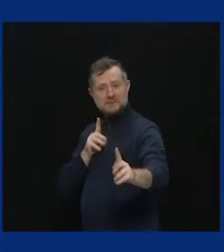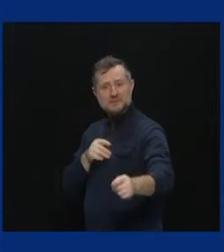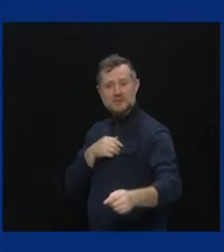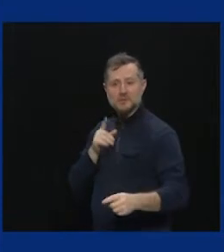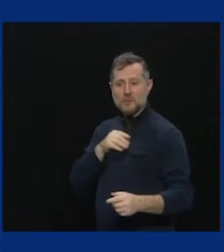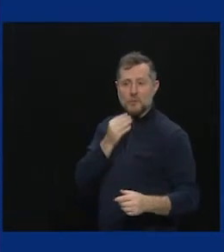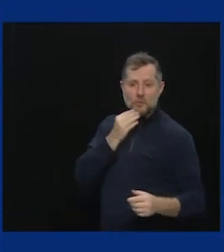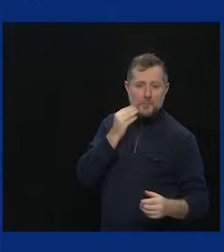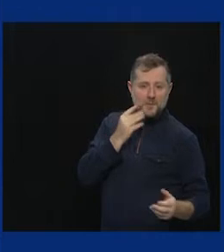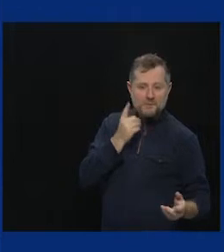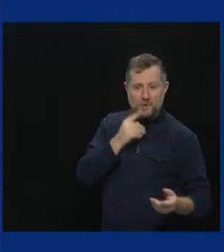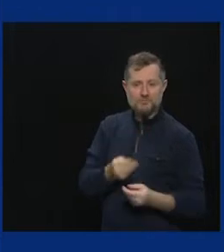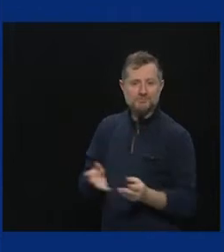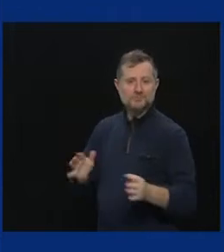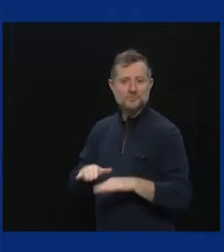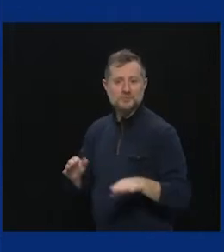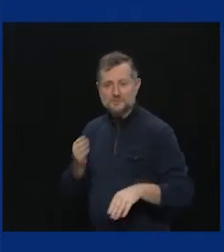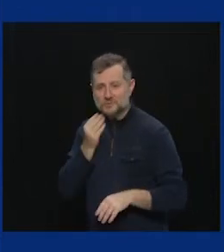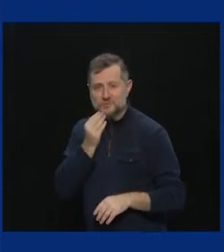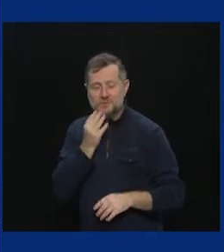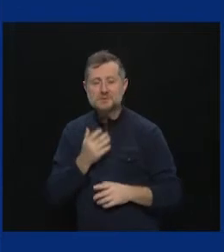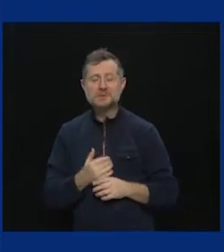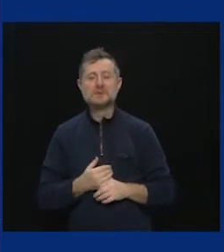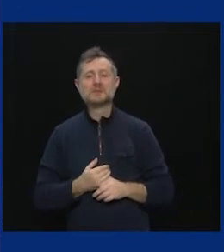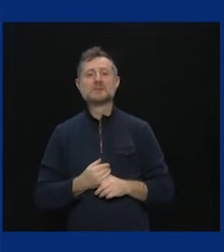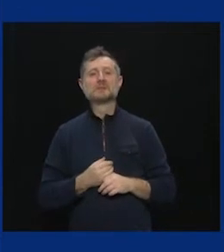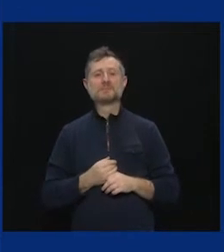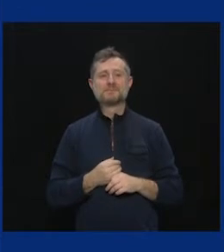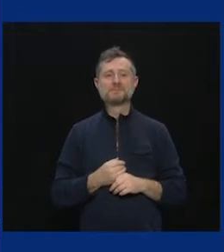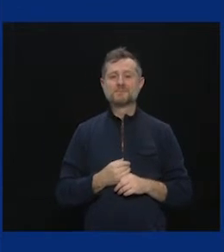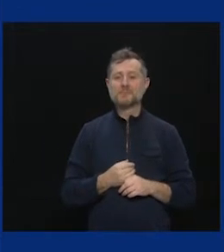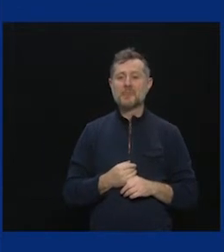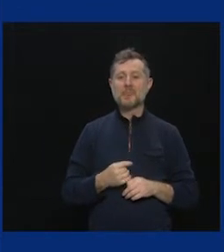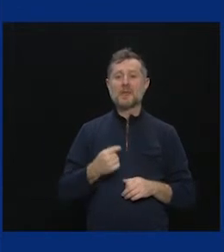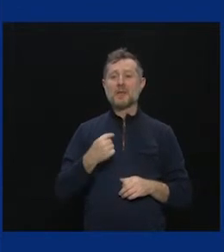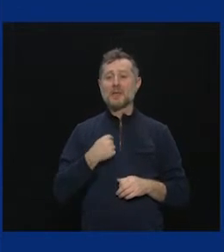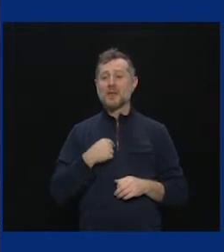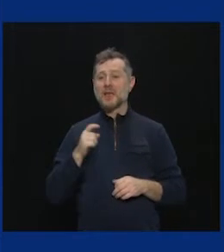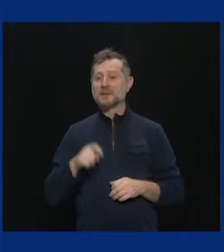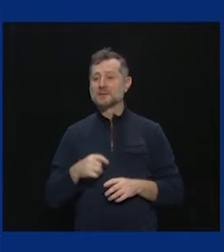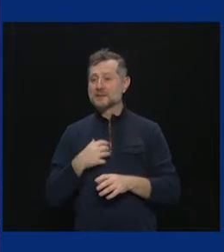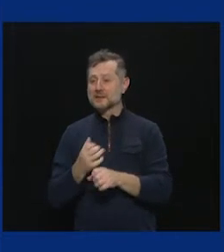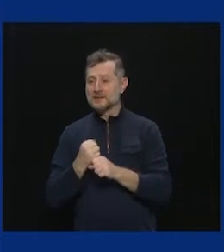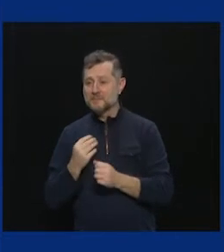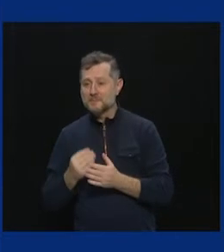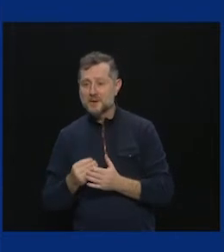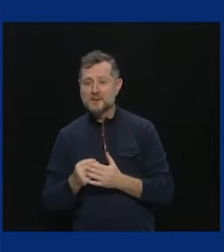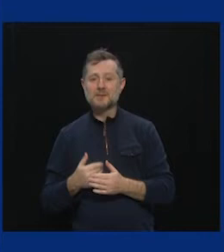I had to take money and ask for money to pay my mortgage,